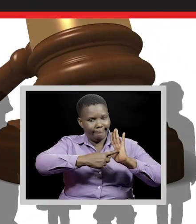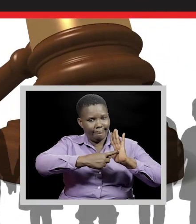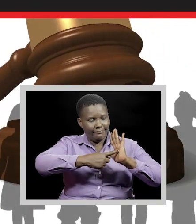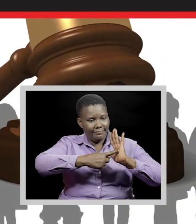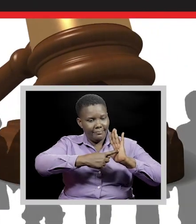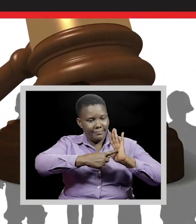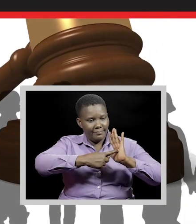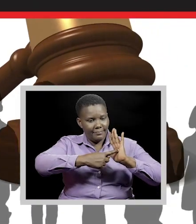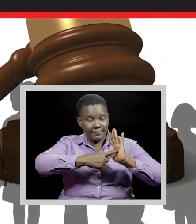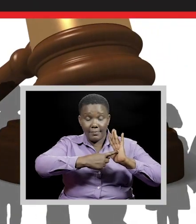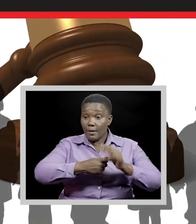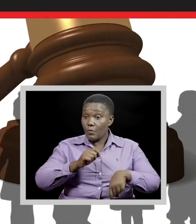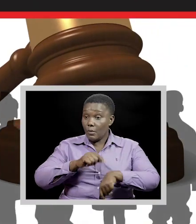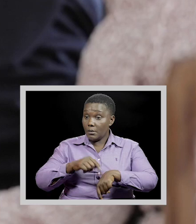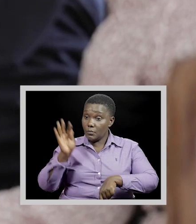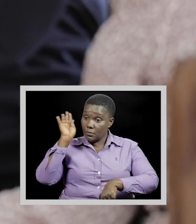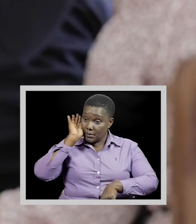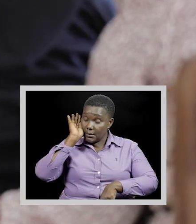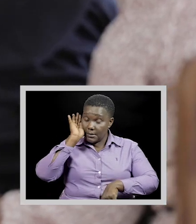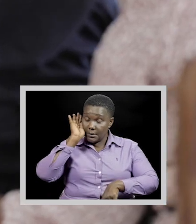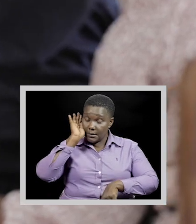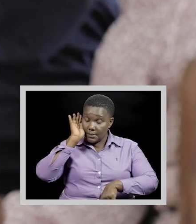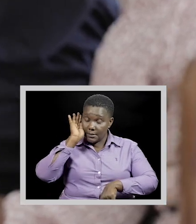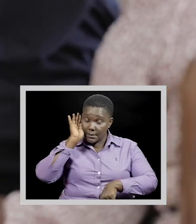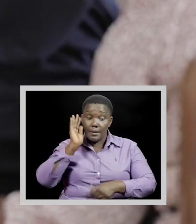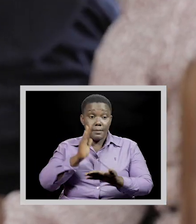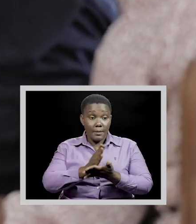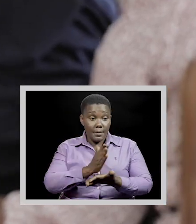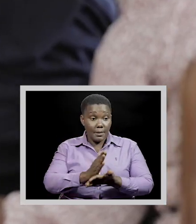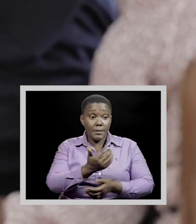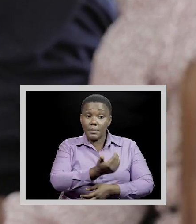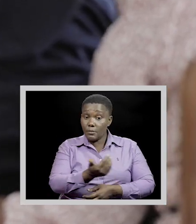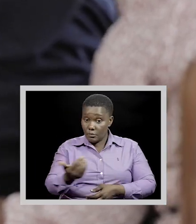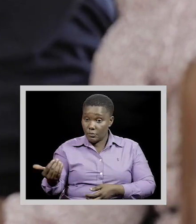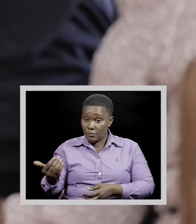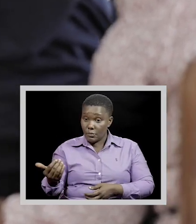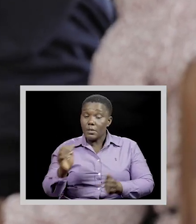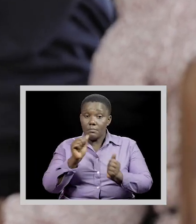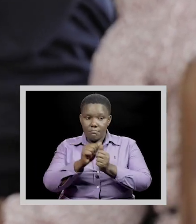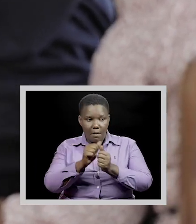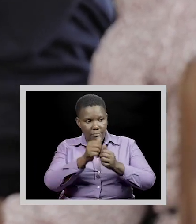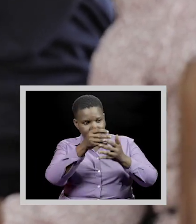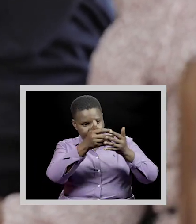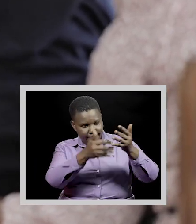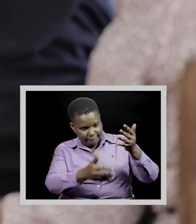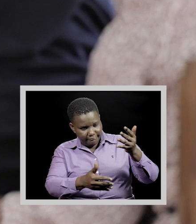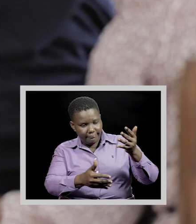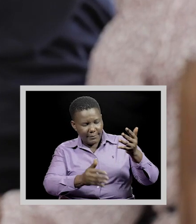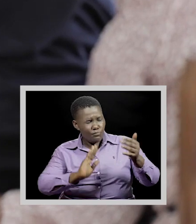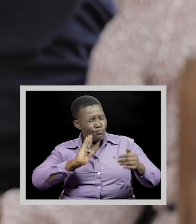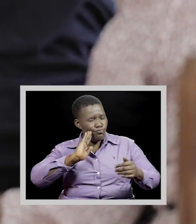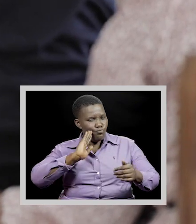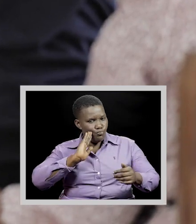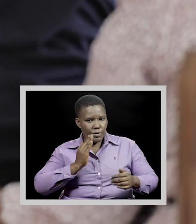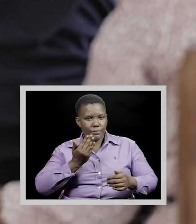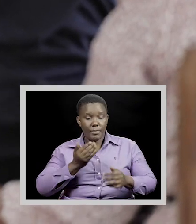Underpinning principles. In the hearing and determination of children's cases, the following